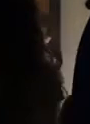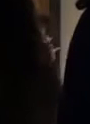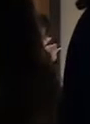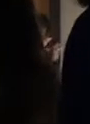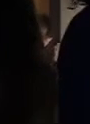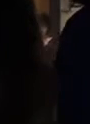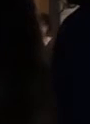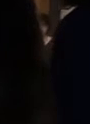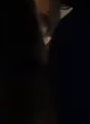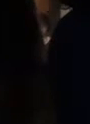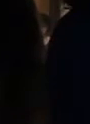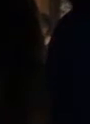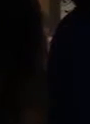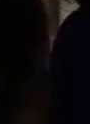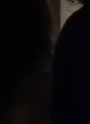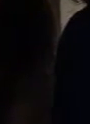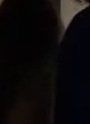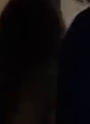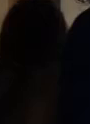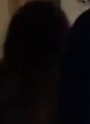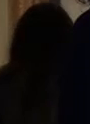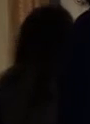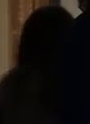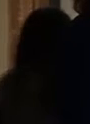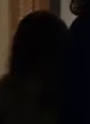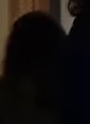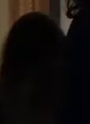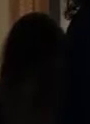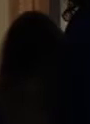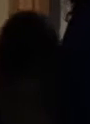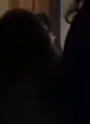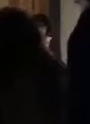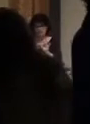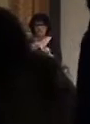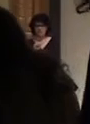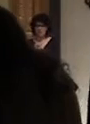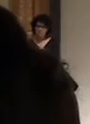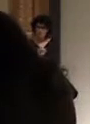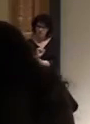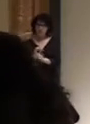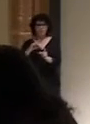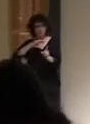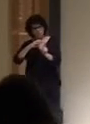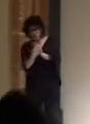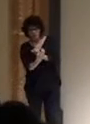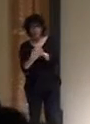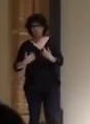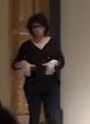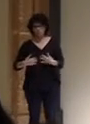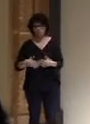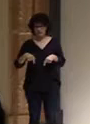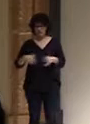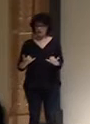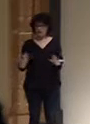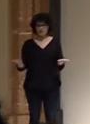an important role to play in the cultural field. How do we focus points on today's maps